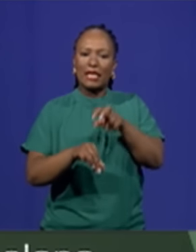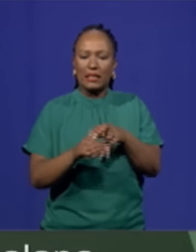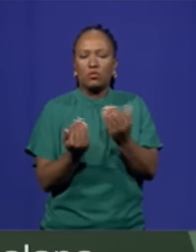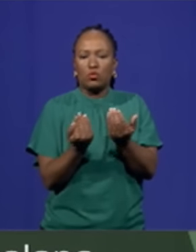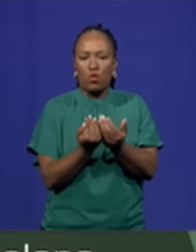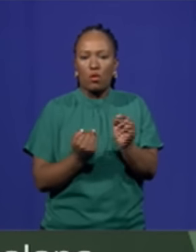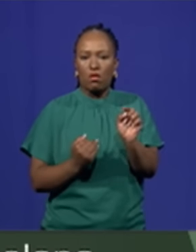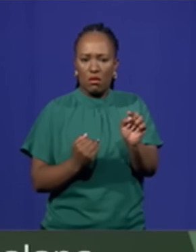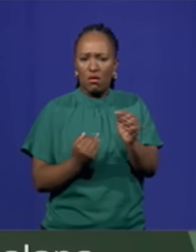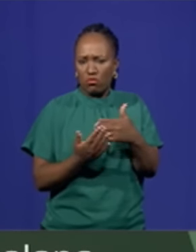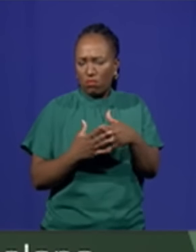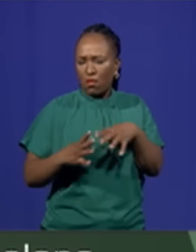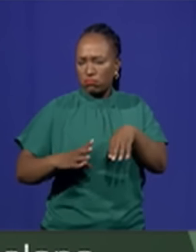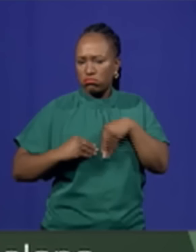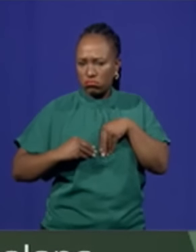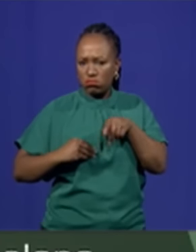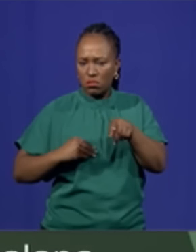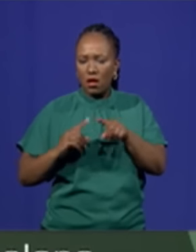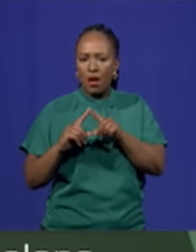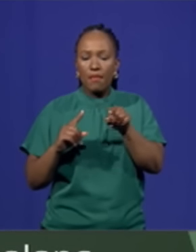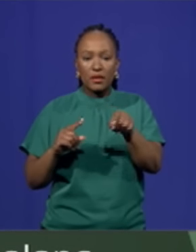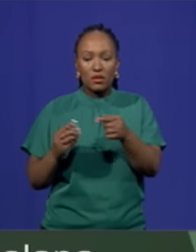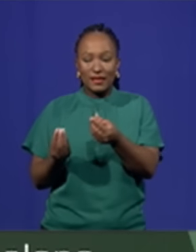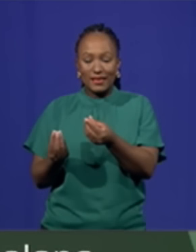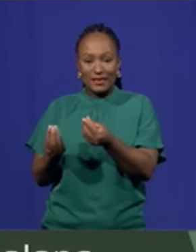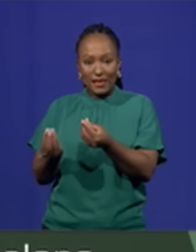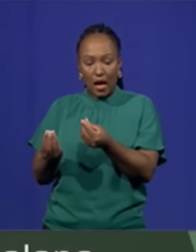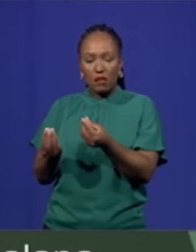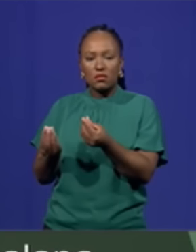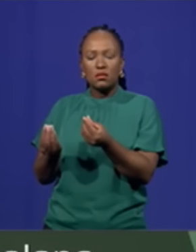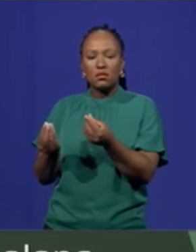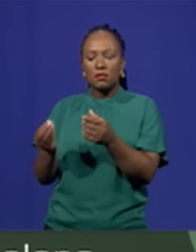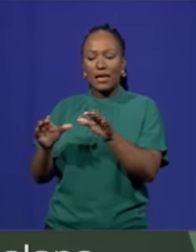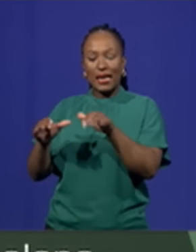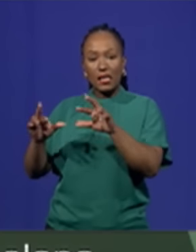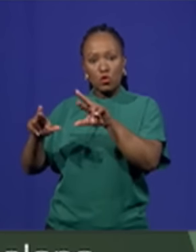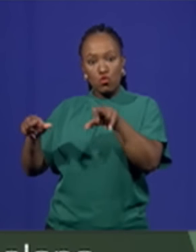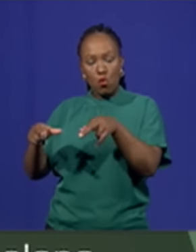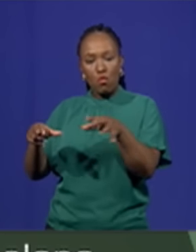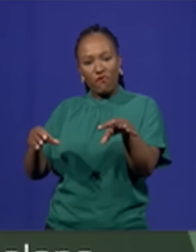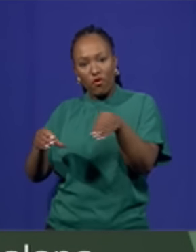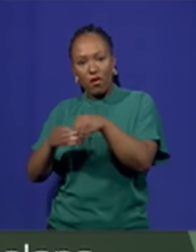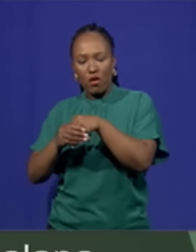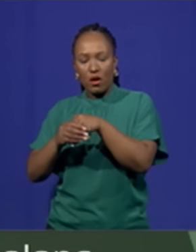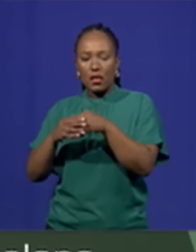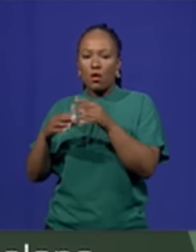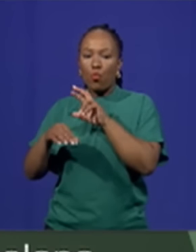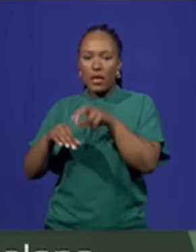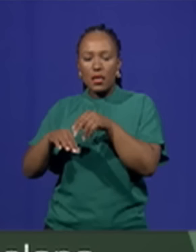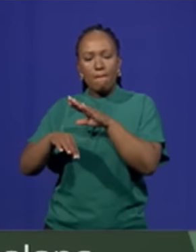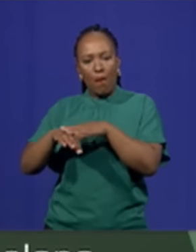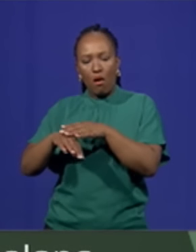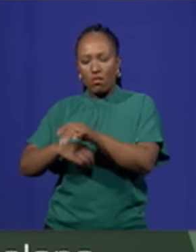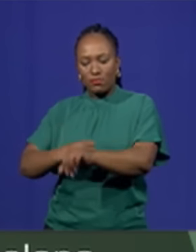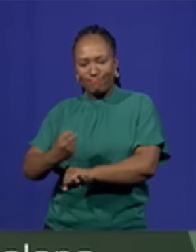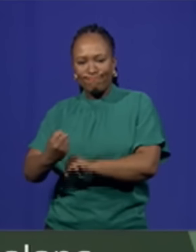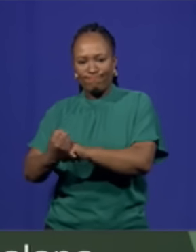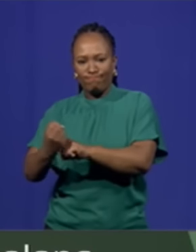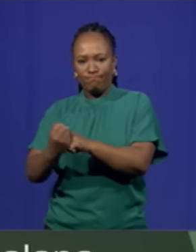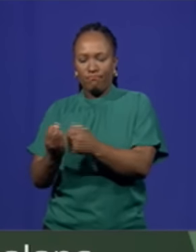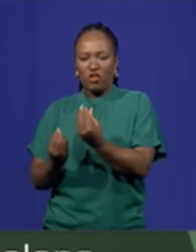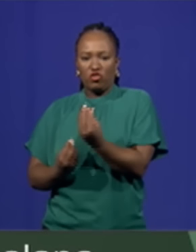but to include a child in a classroom, we need quite a lot of support for that one child in